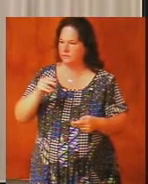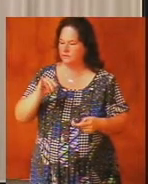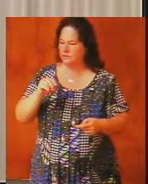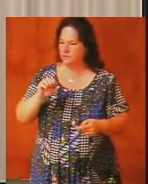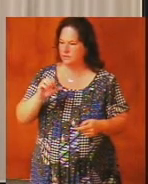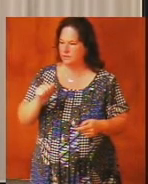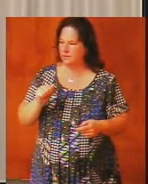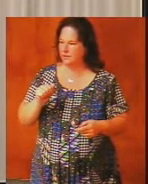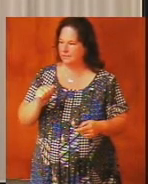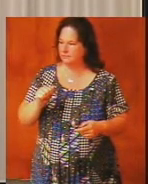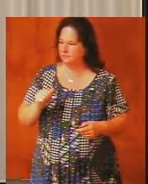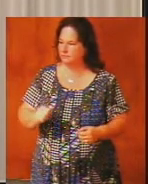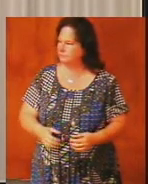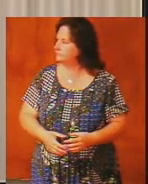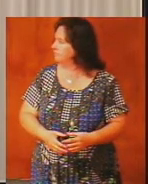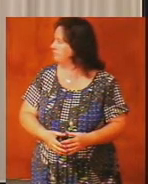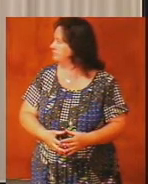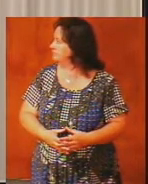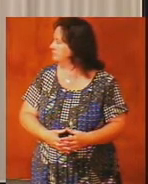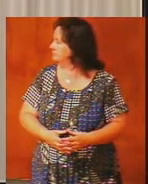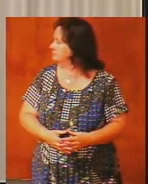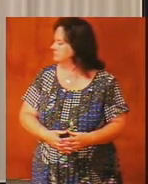Thessalonica.